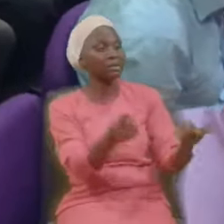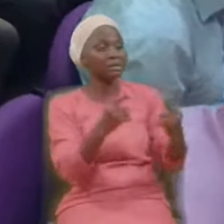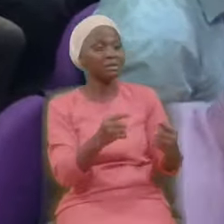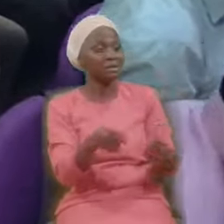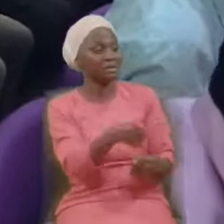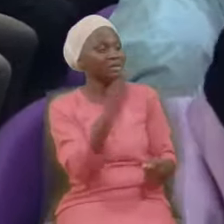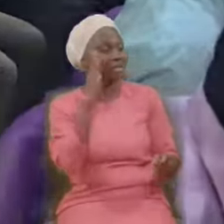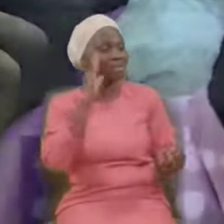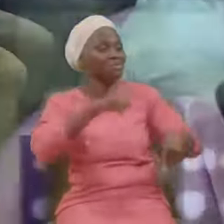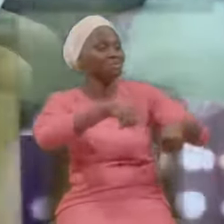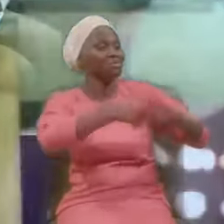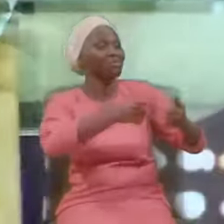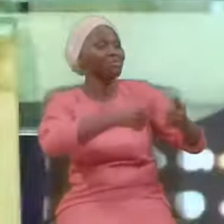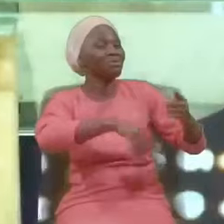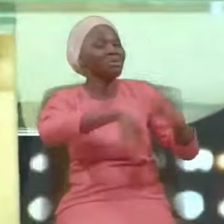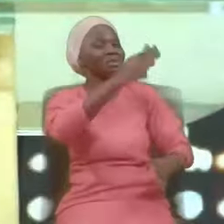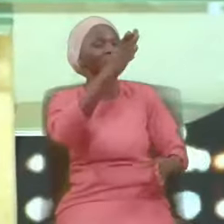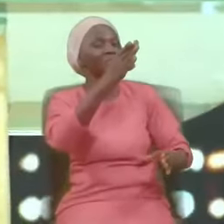go tonight.